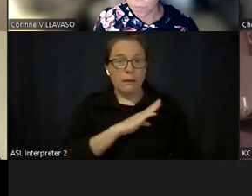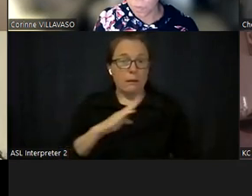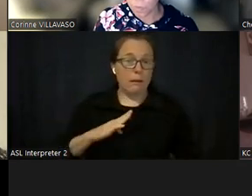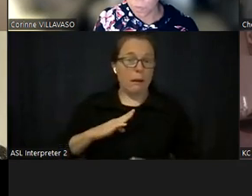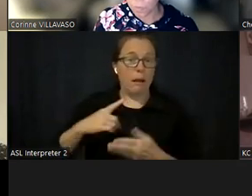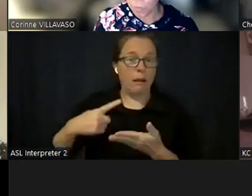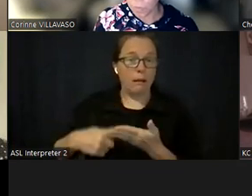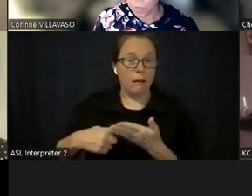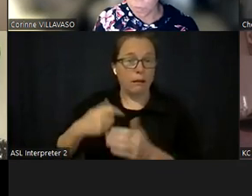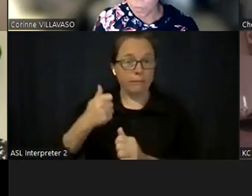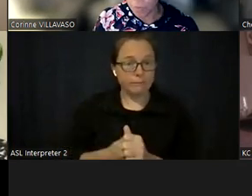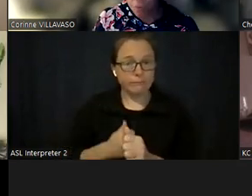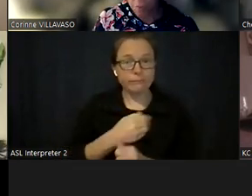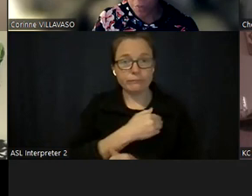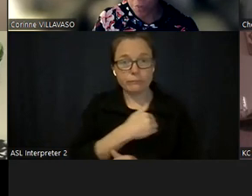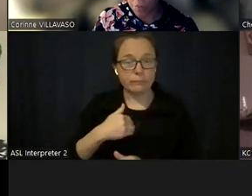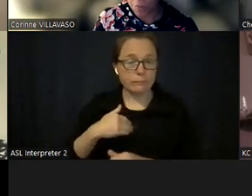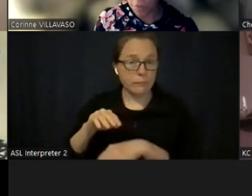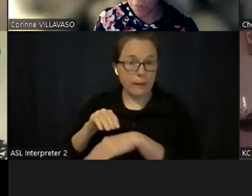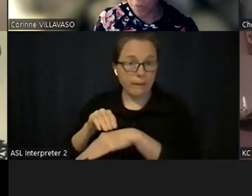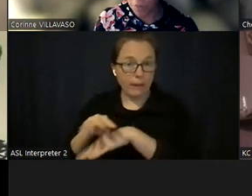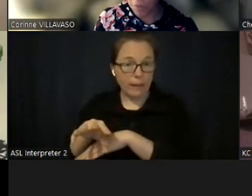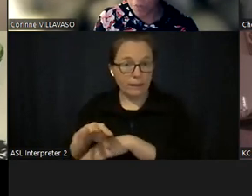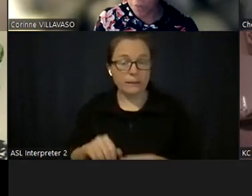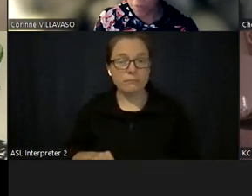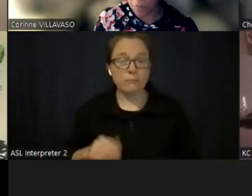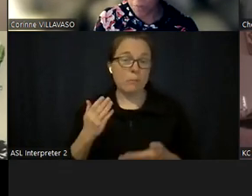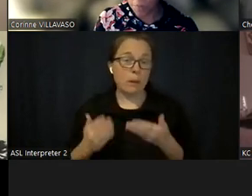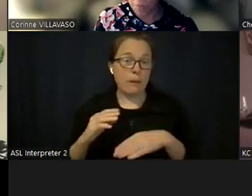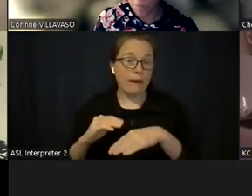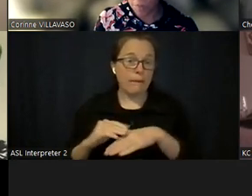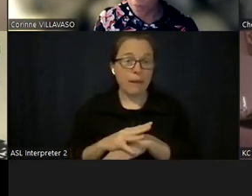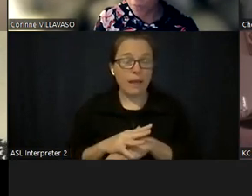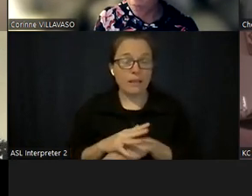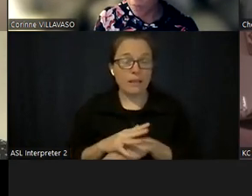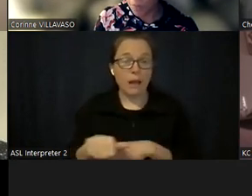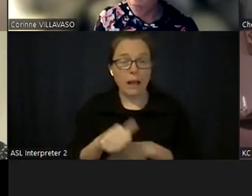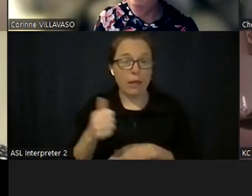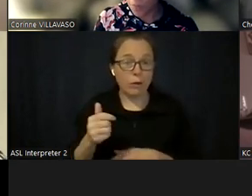every member would be affected, but it is also theoretically possible that it would affect a subset